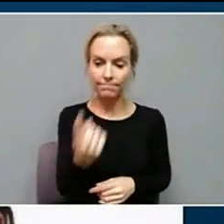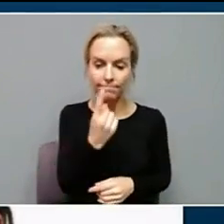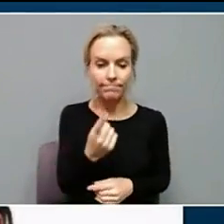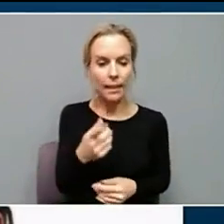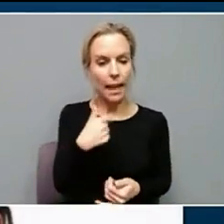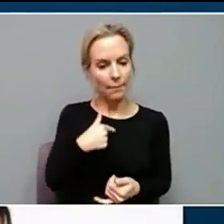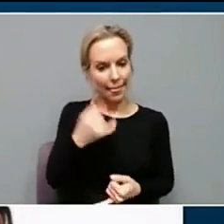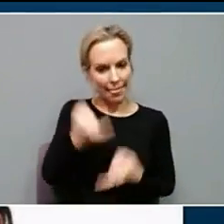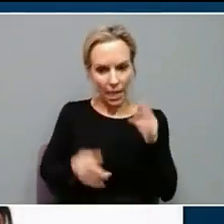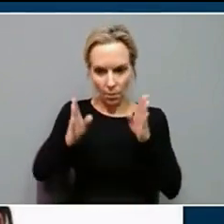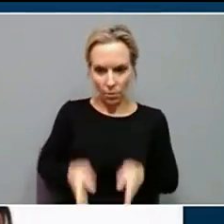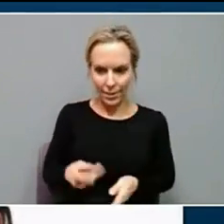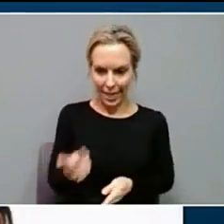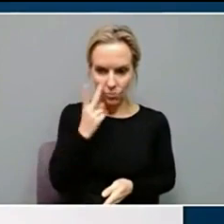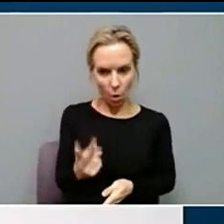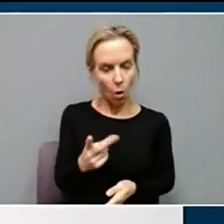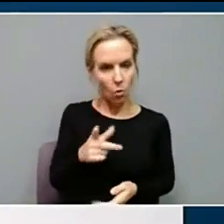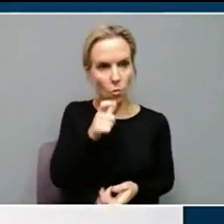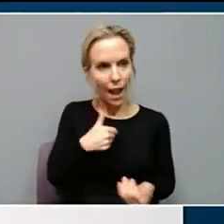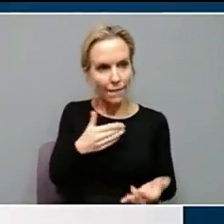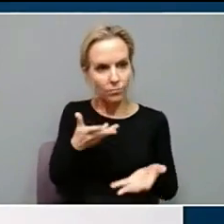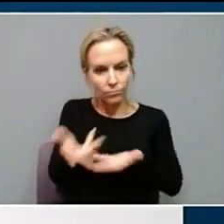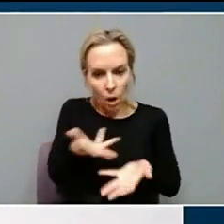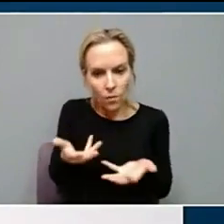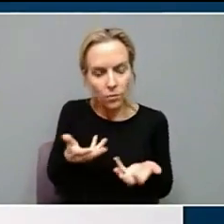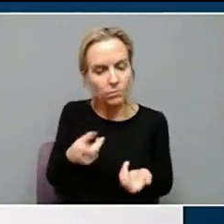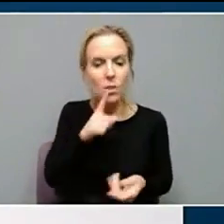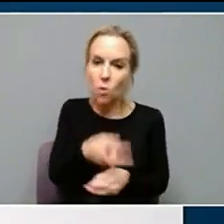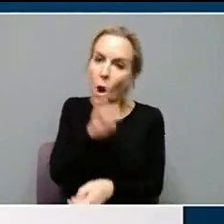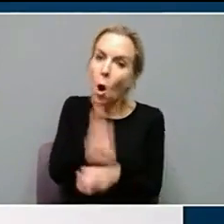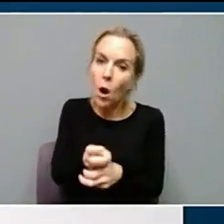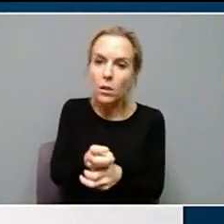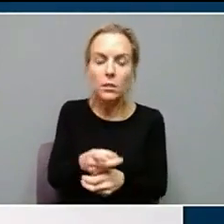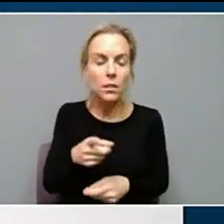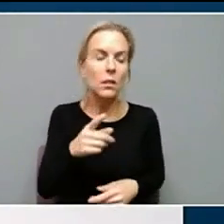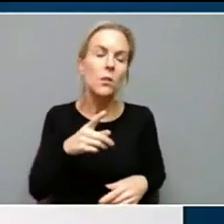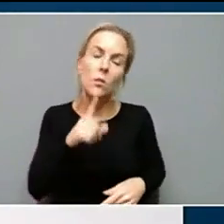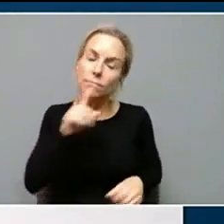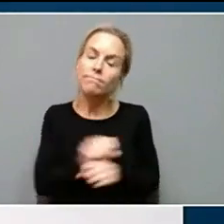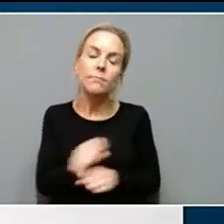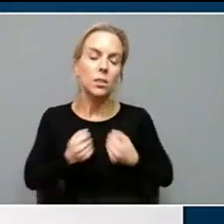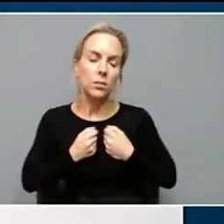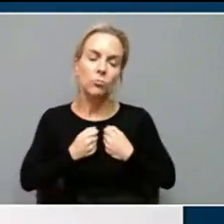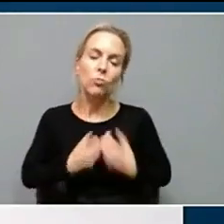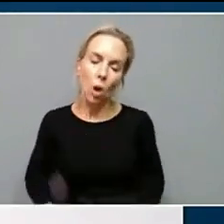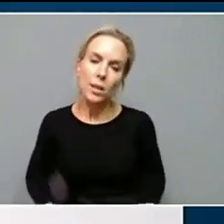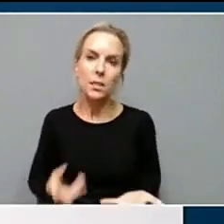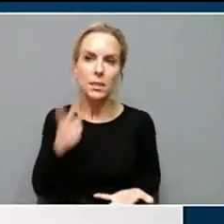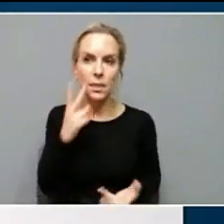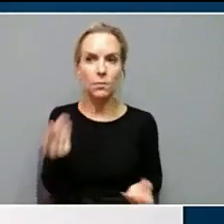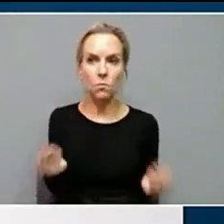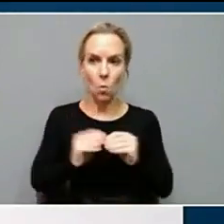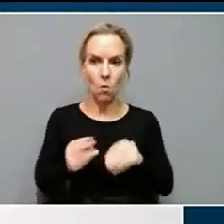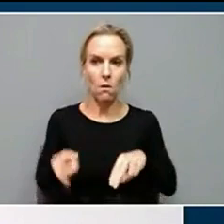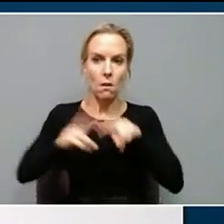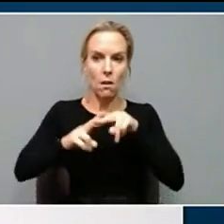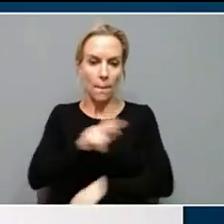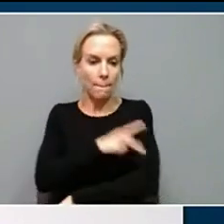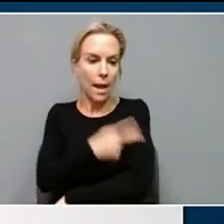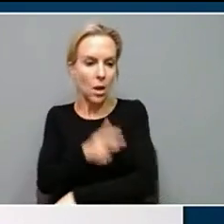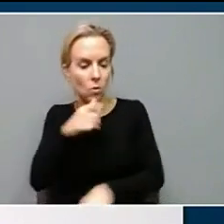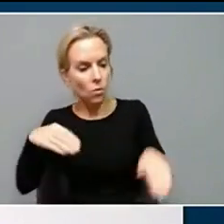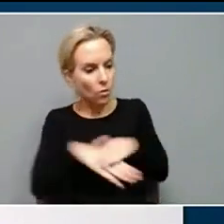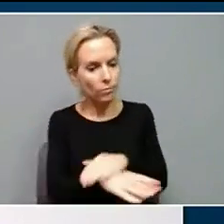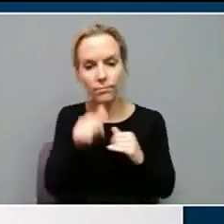with, and that sticks with you. It's very hard. It is definitely exhausting to see more and more patients come in that are unvaccinated